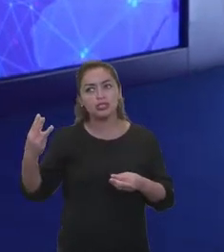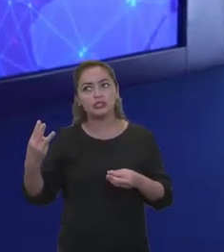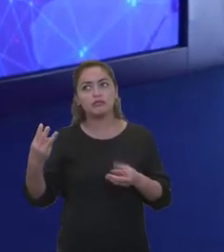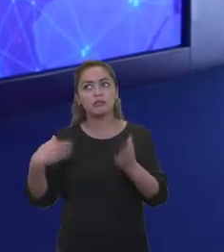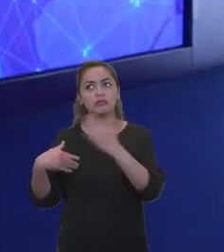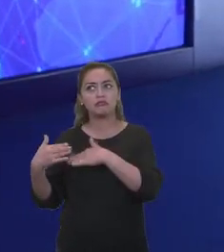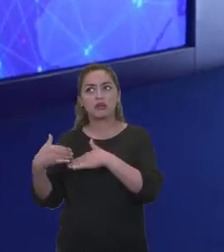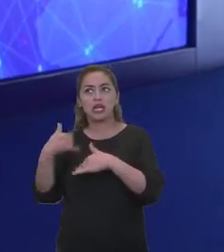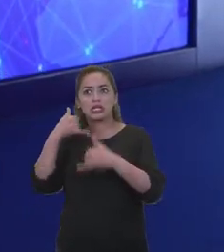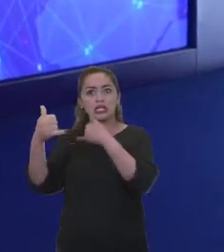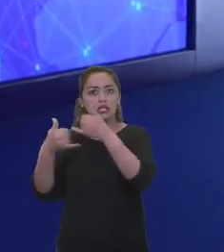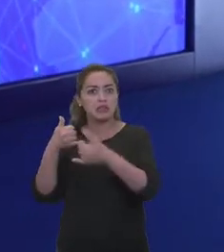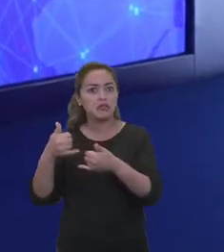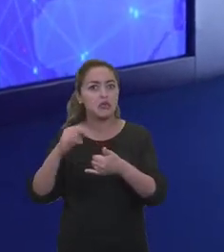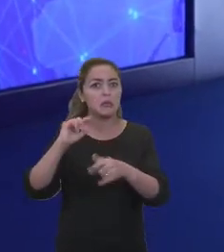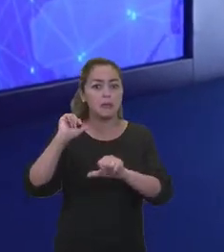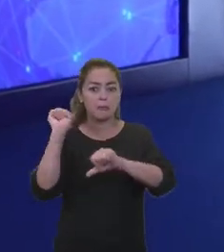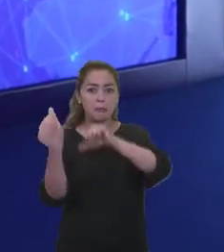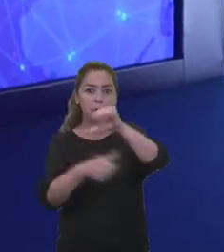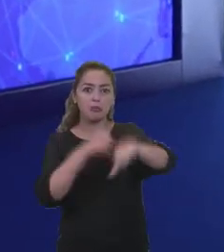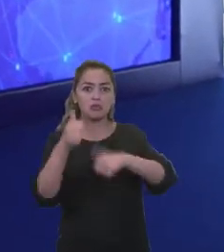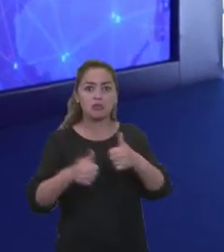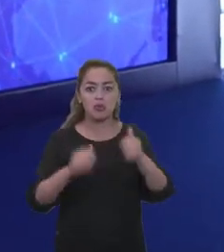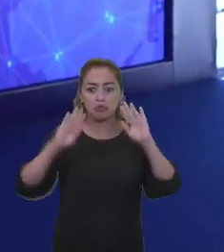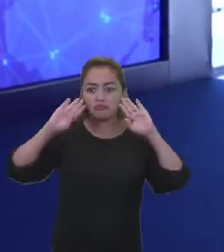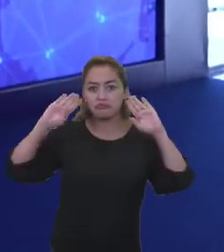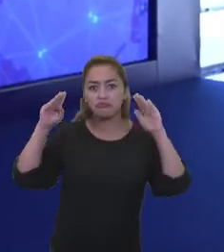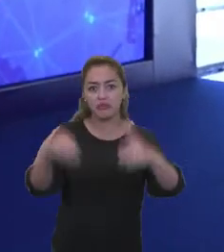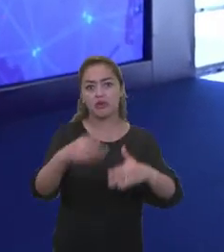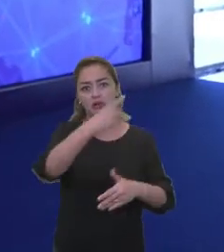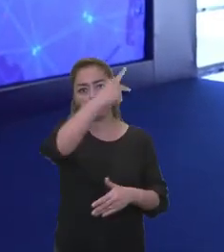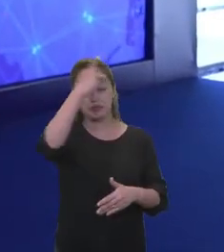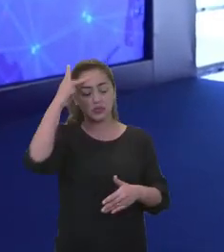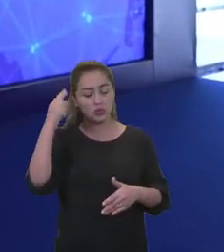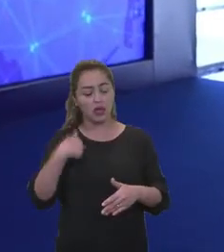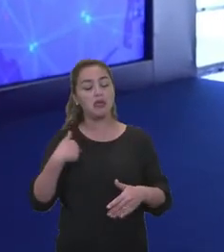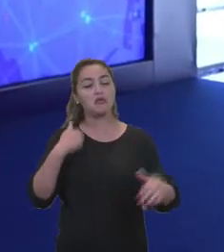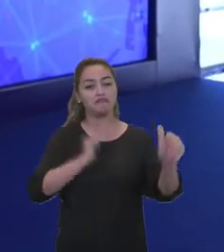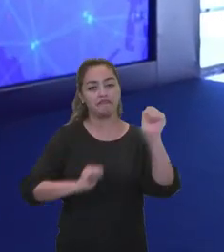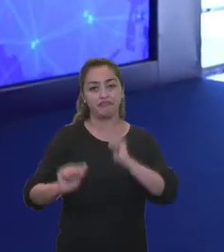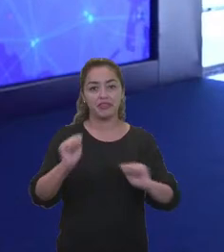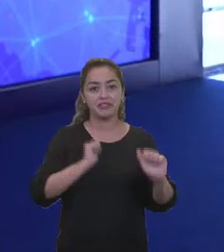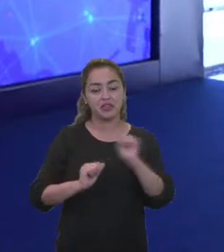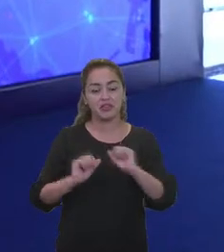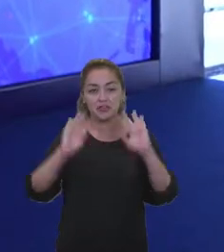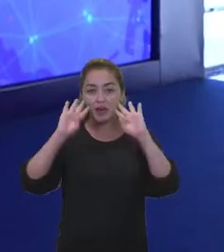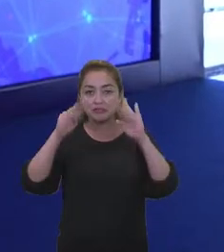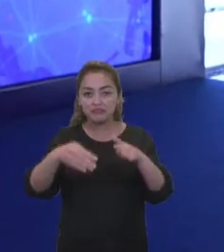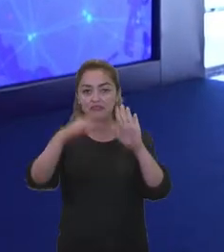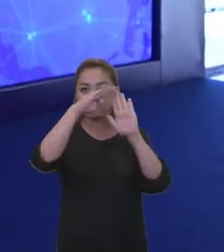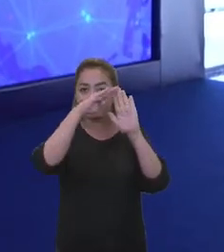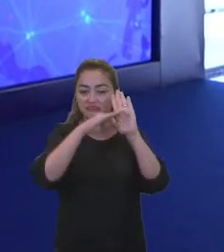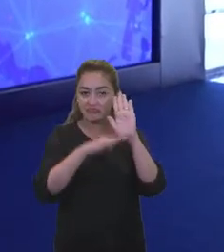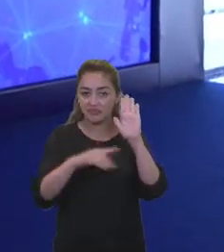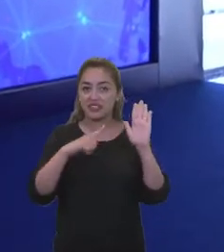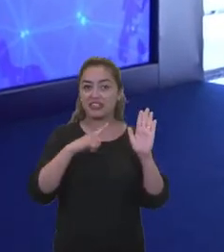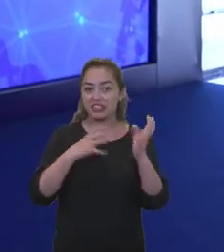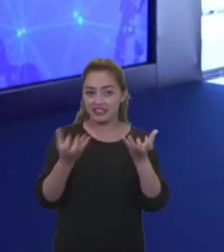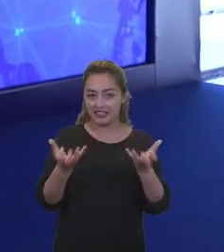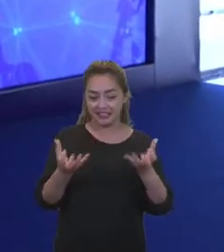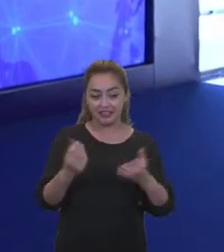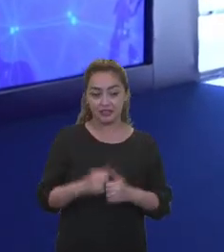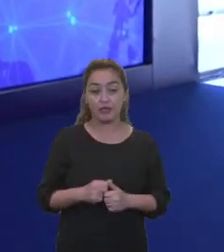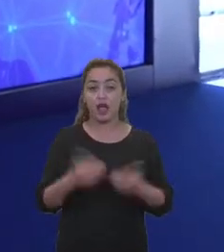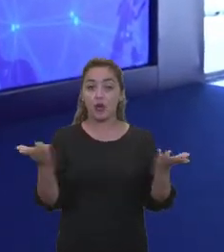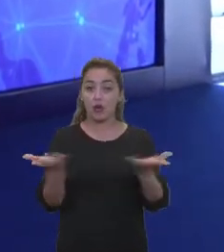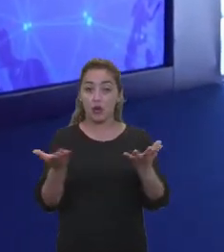TIM evolved from a telecom company to a company of technology, vocation, and focus on people. So everybody is invited to